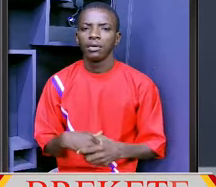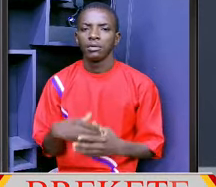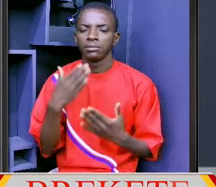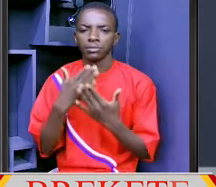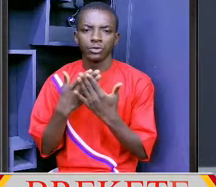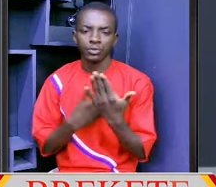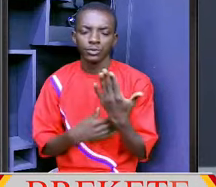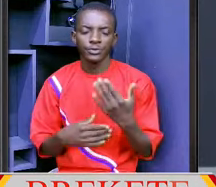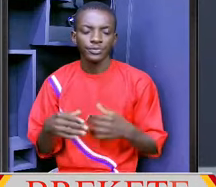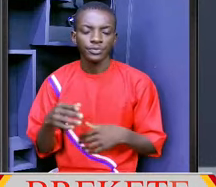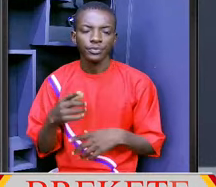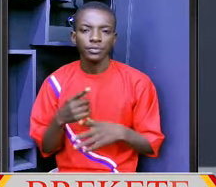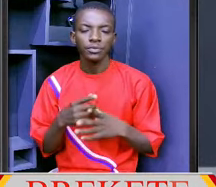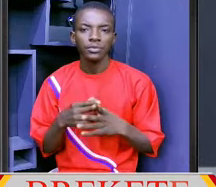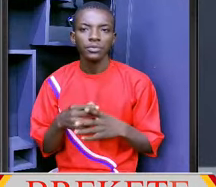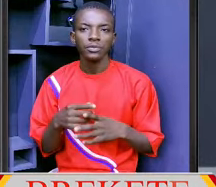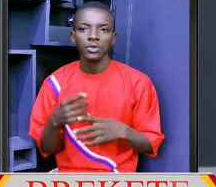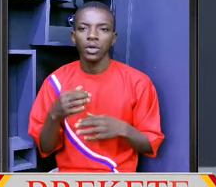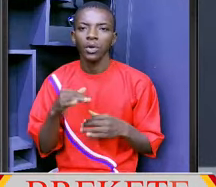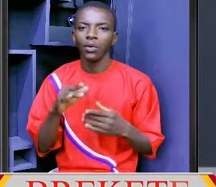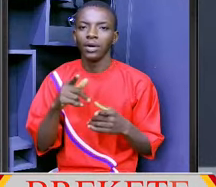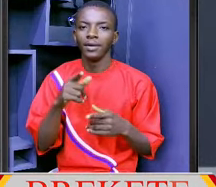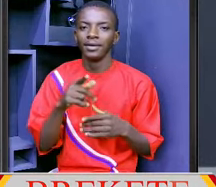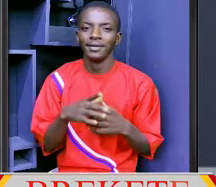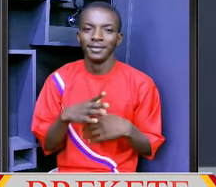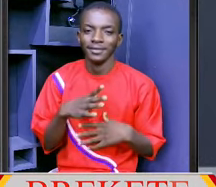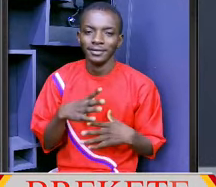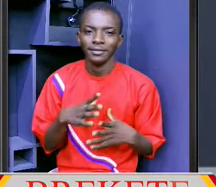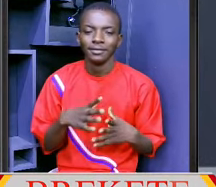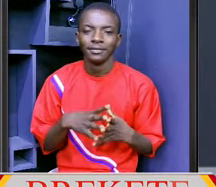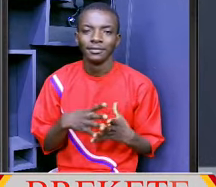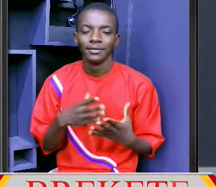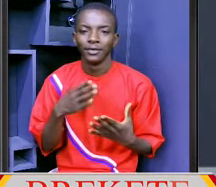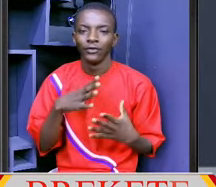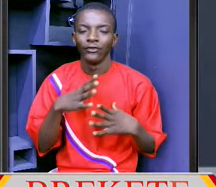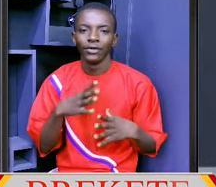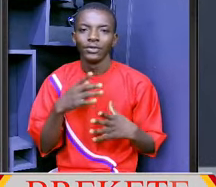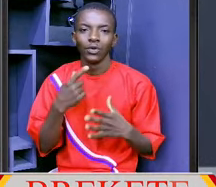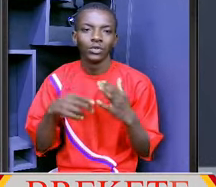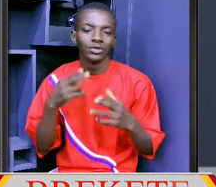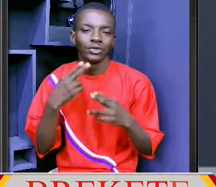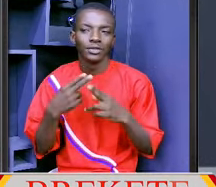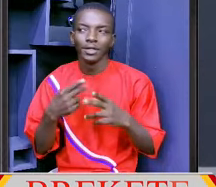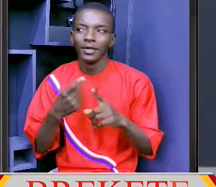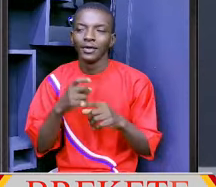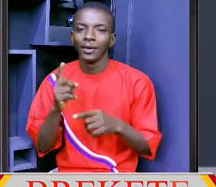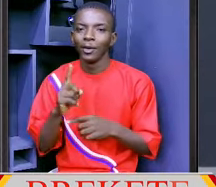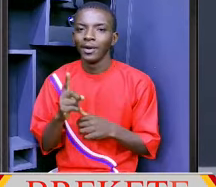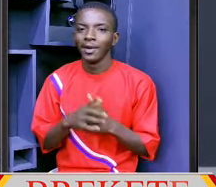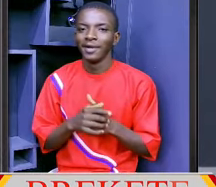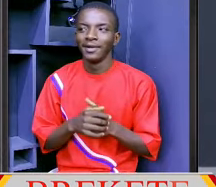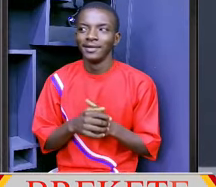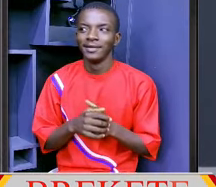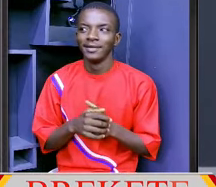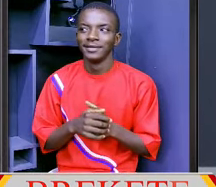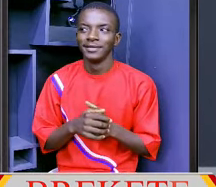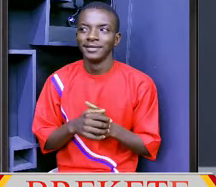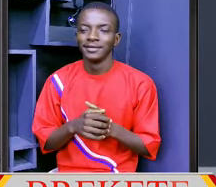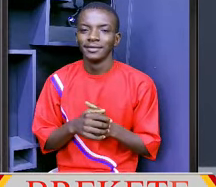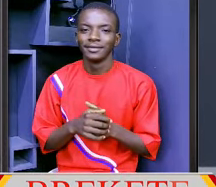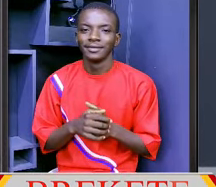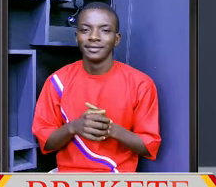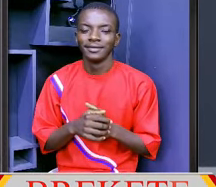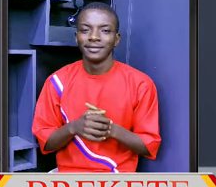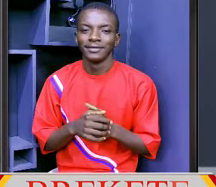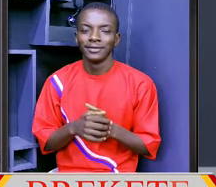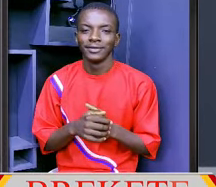good morning, sir. Good morning. How are you, sir? Fine, sir. Go team be your name where you deva know from waiting be your contributor. Now you be